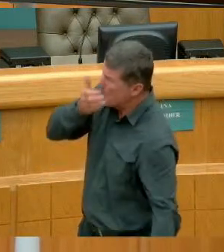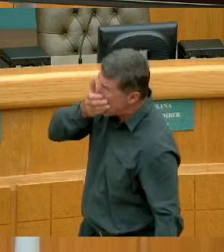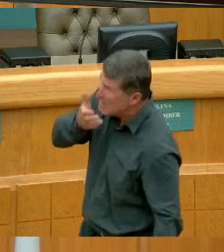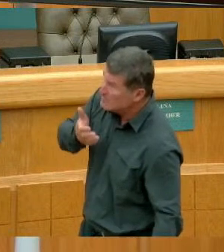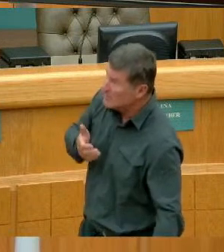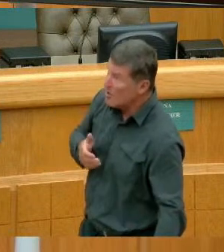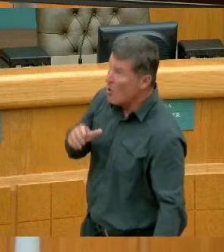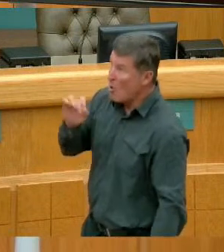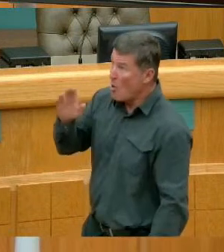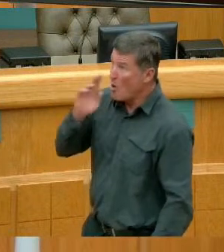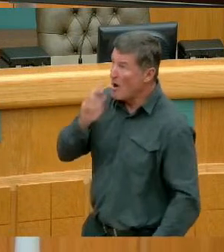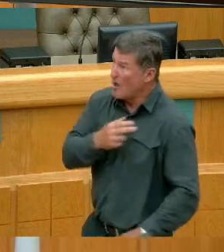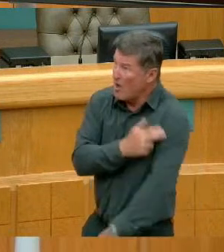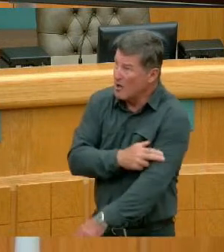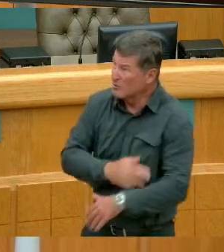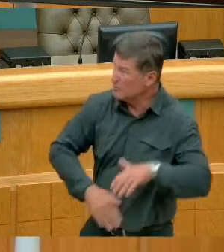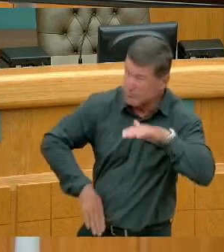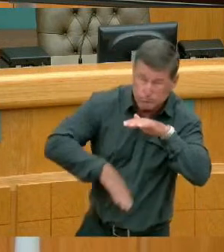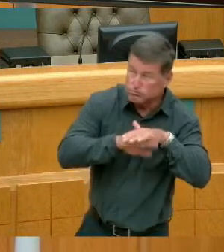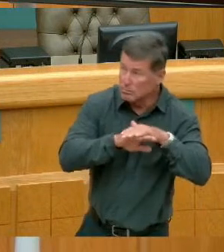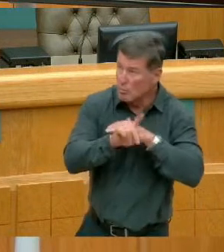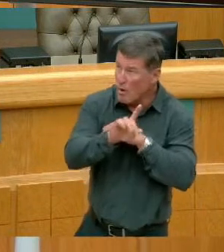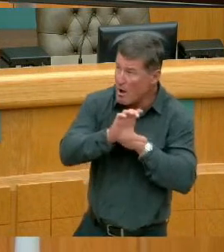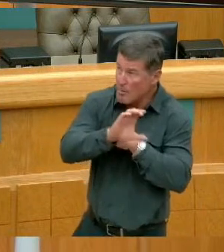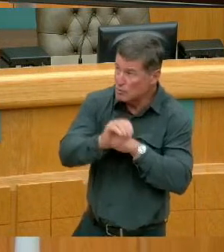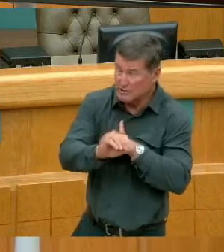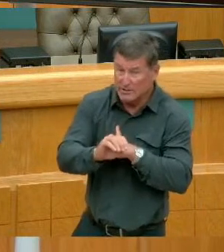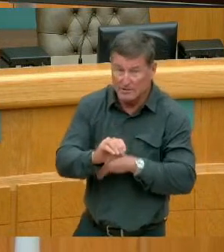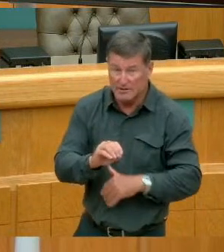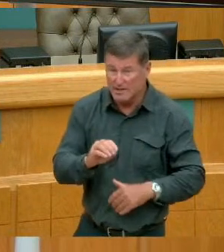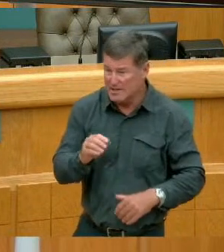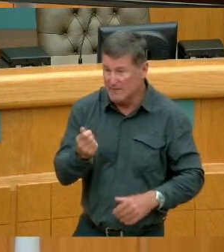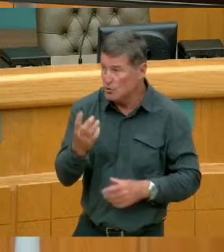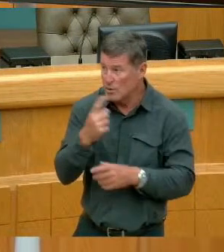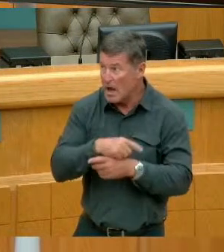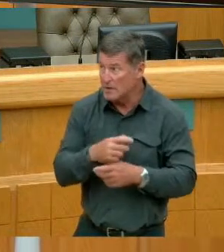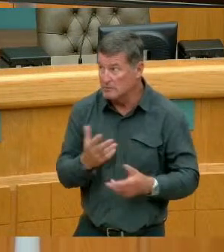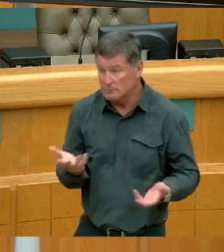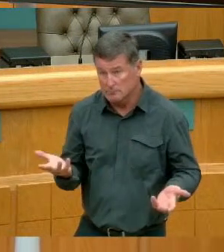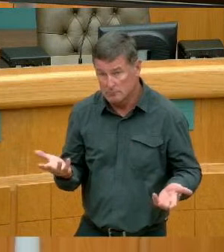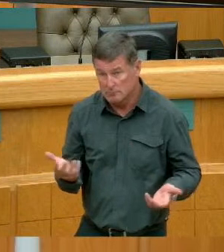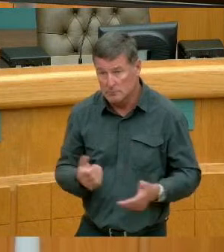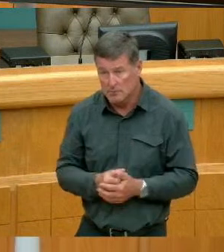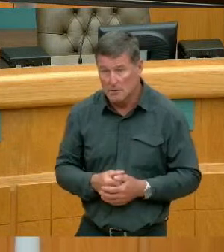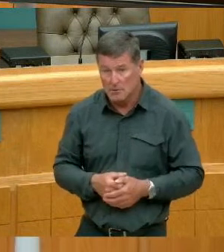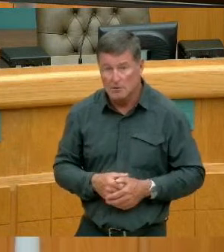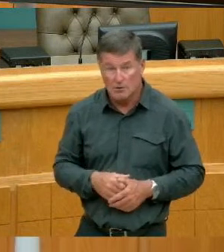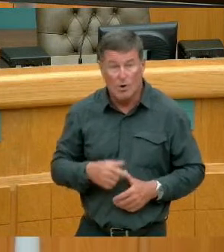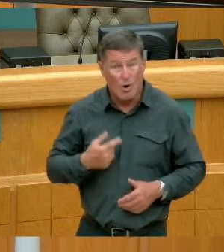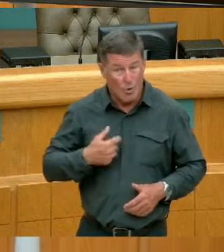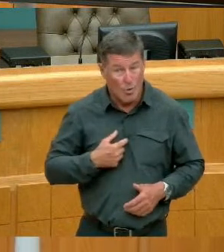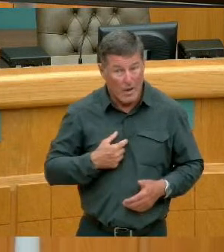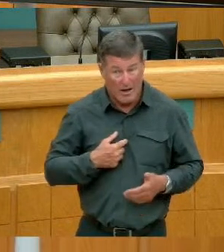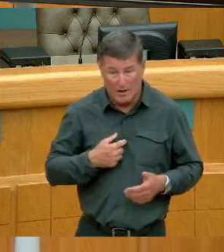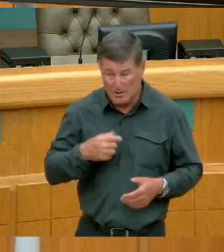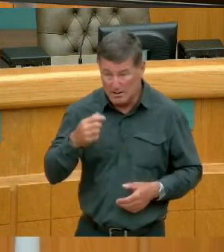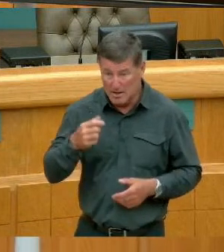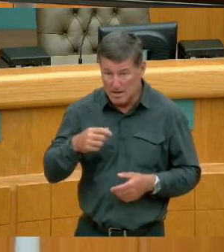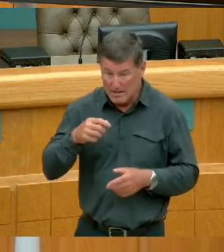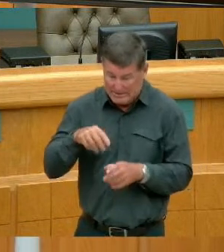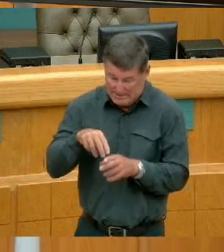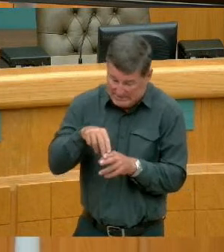we're going to be 100% full within a matter of days. We're already on the brink, we're already